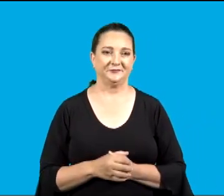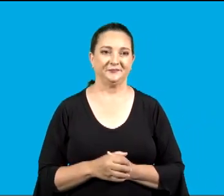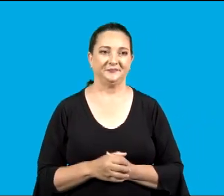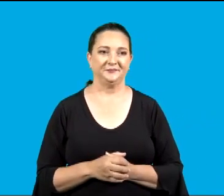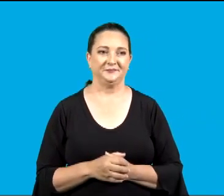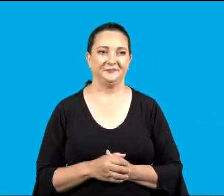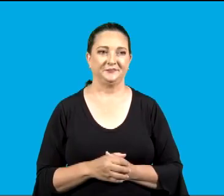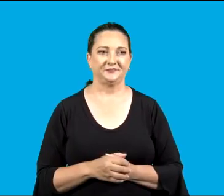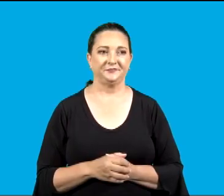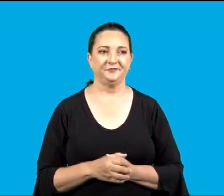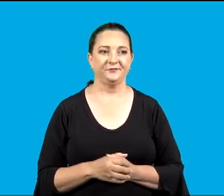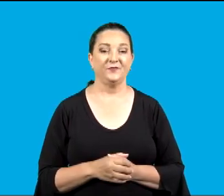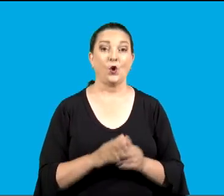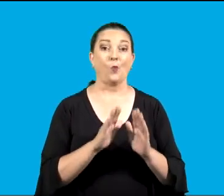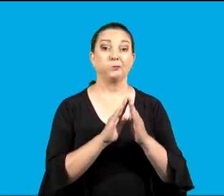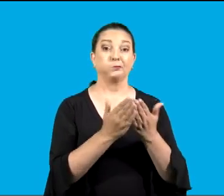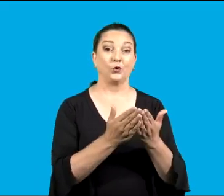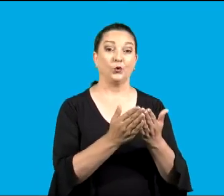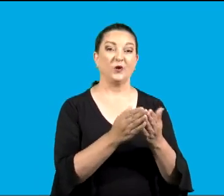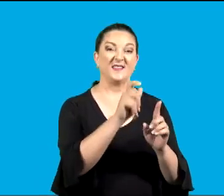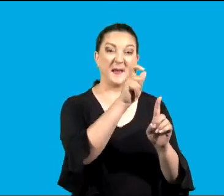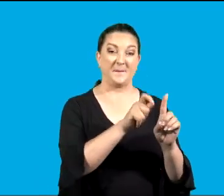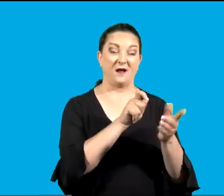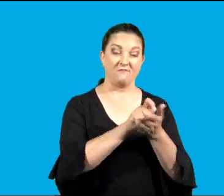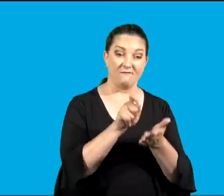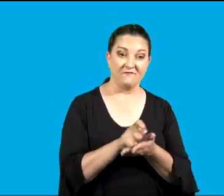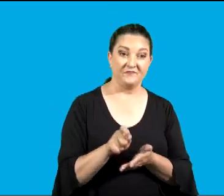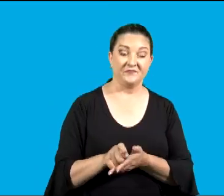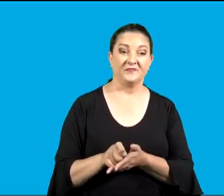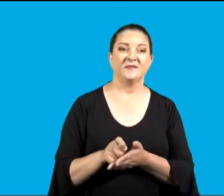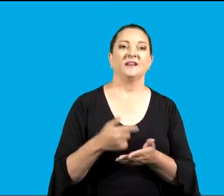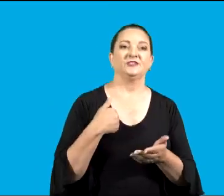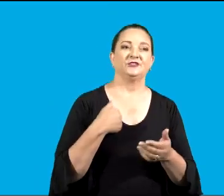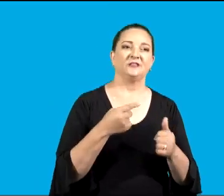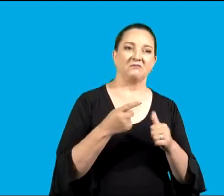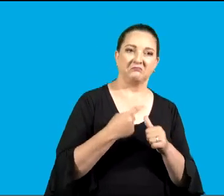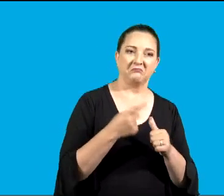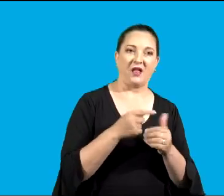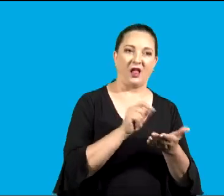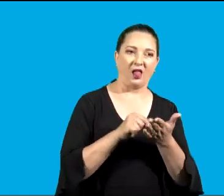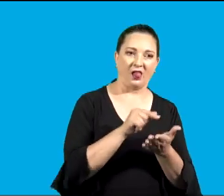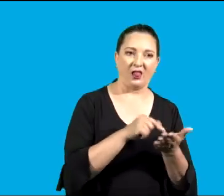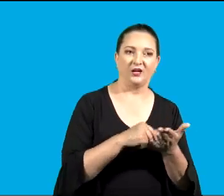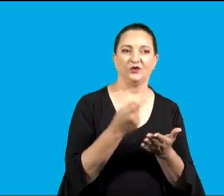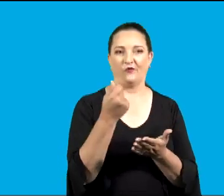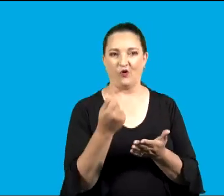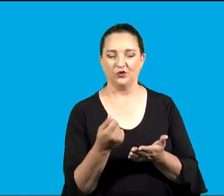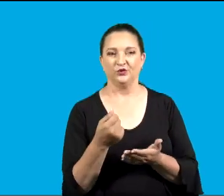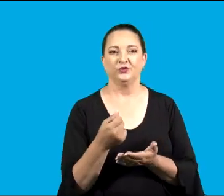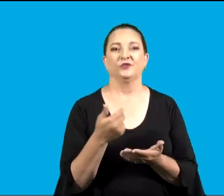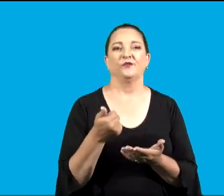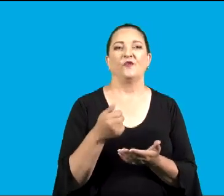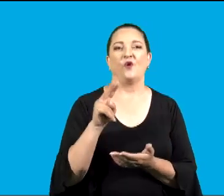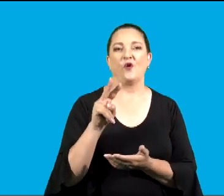begin. We are told the bookkeeper calculated the following cost for the year ended 28 February. And